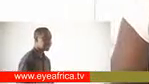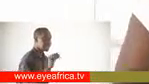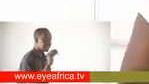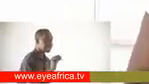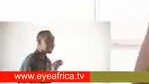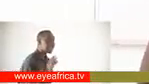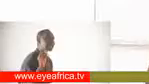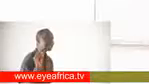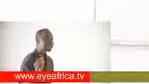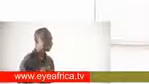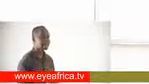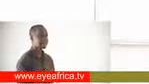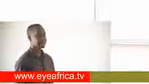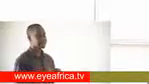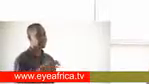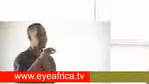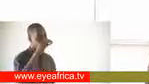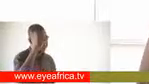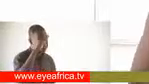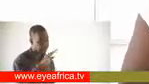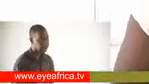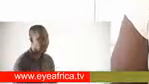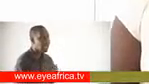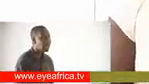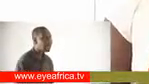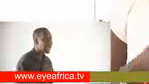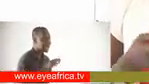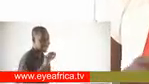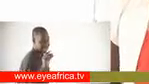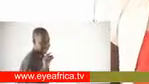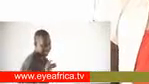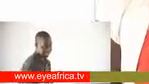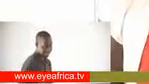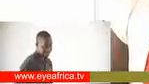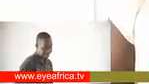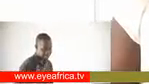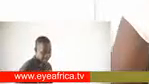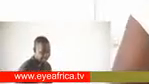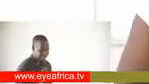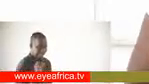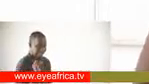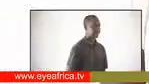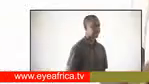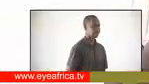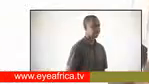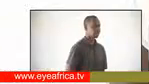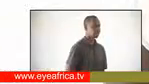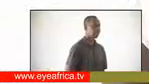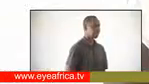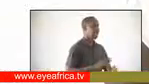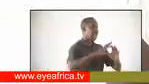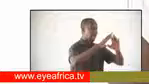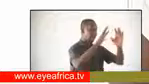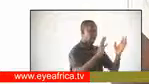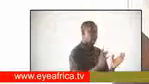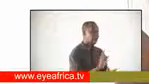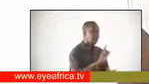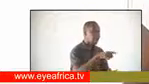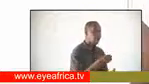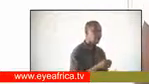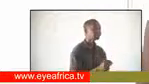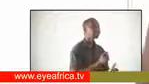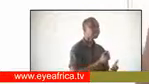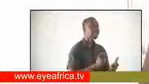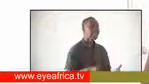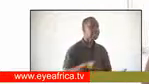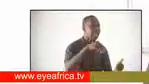dear Dick, my dear, my darling Grace. The body of the letter includes